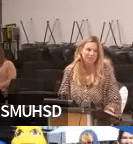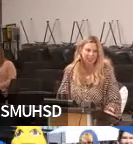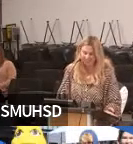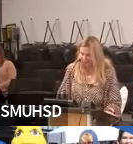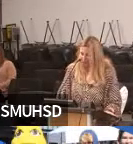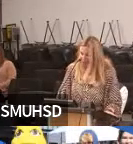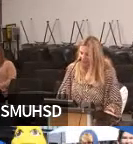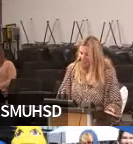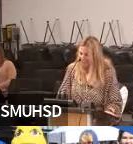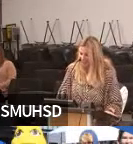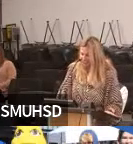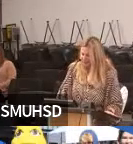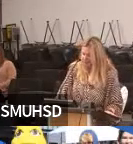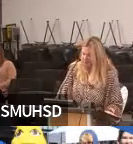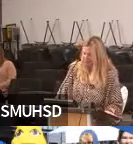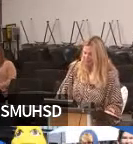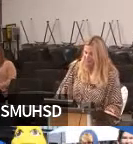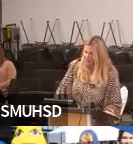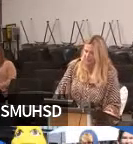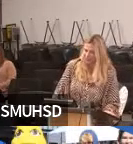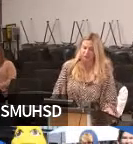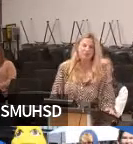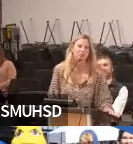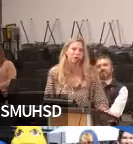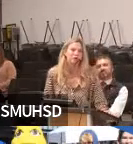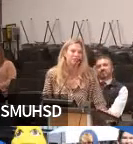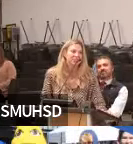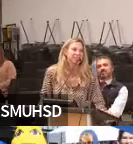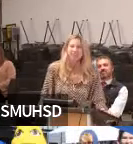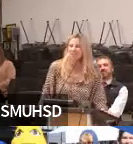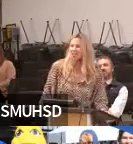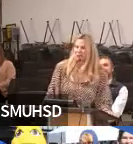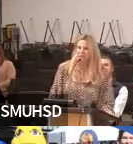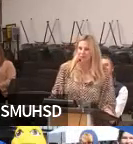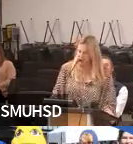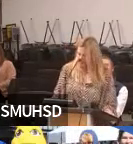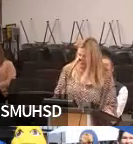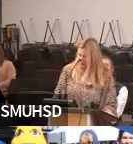my colleague Jason up, who will discuss the ways that we support our students throughout the